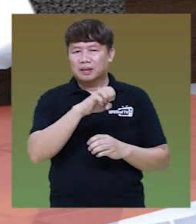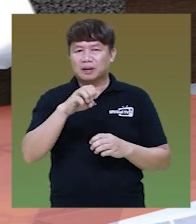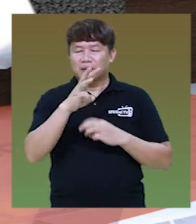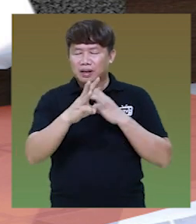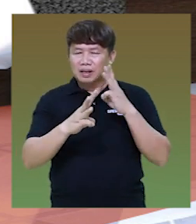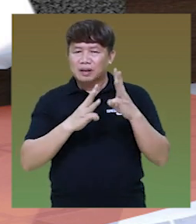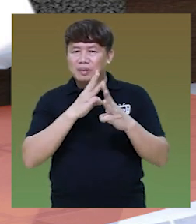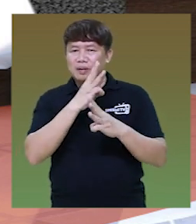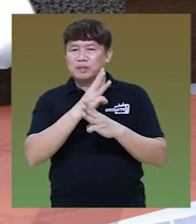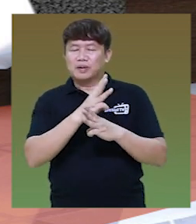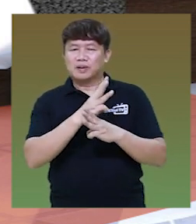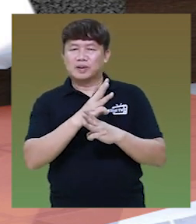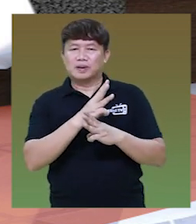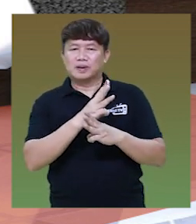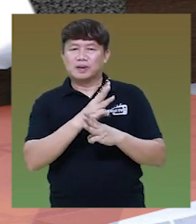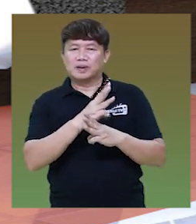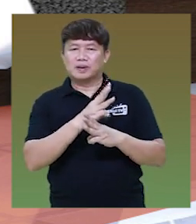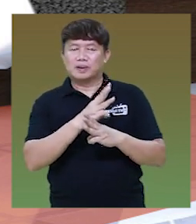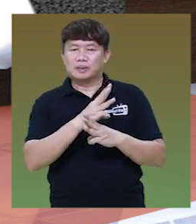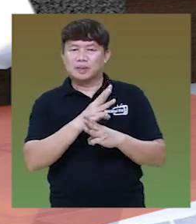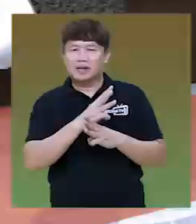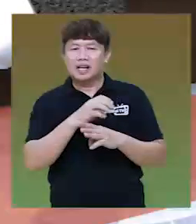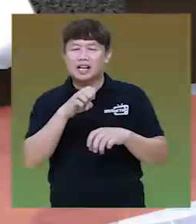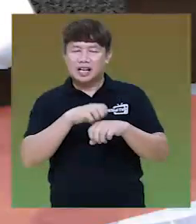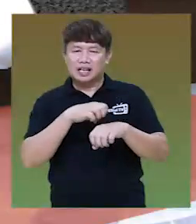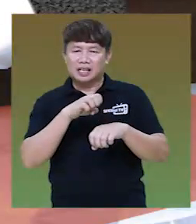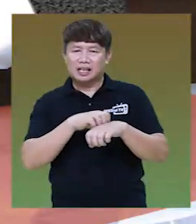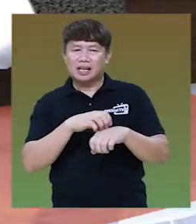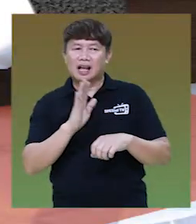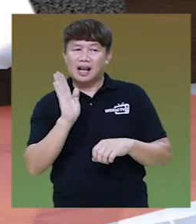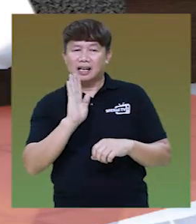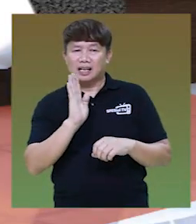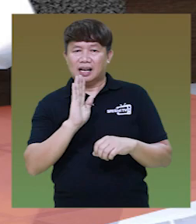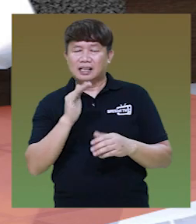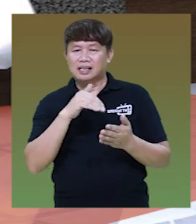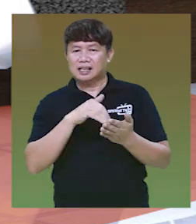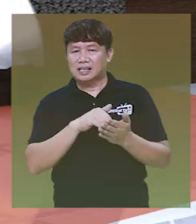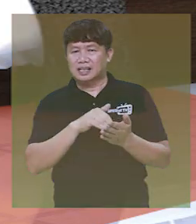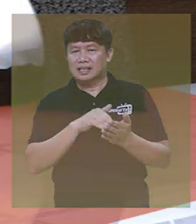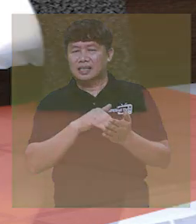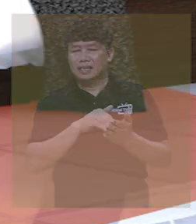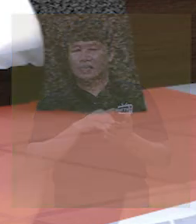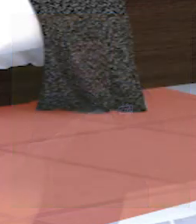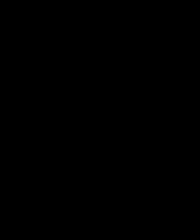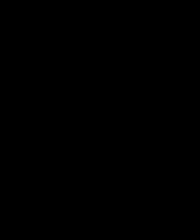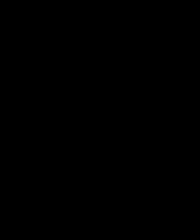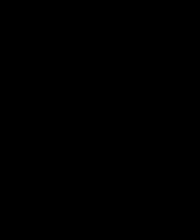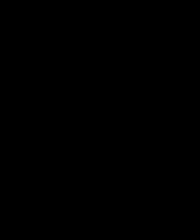English. Again, this is Eliz. See you next time. Bye!